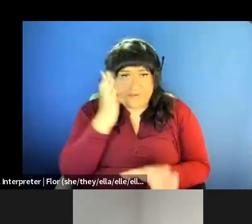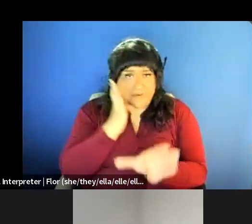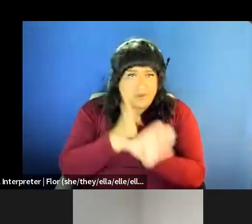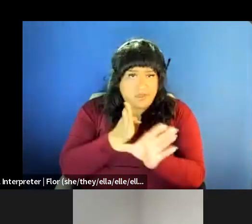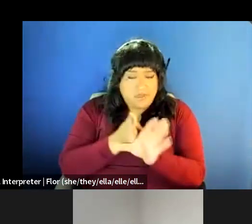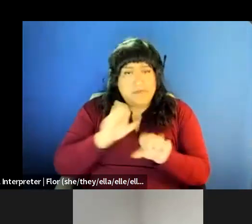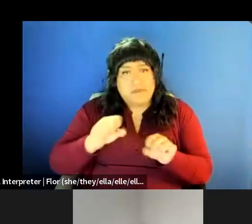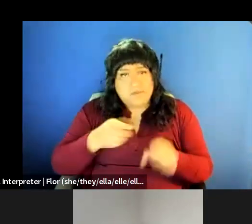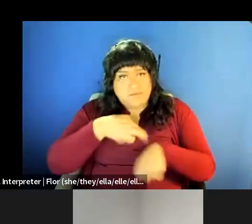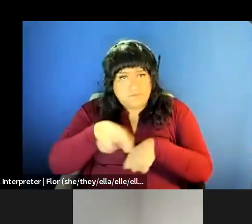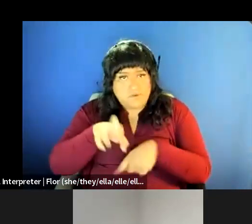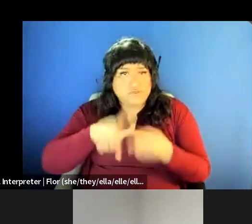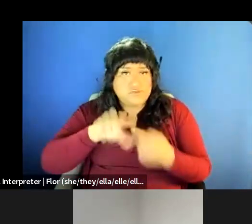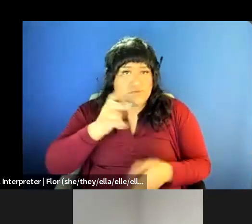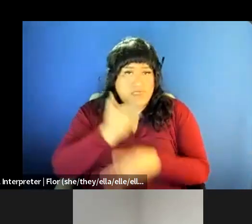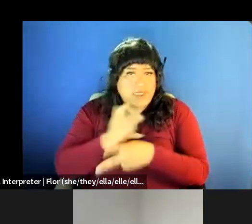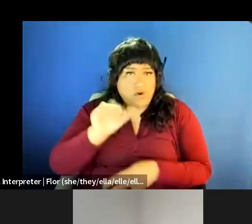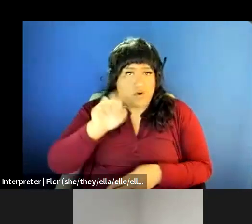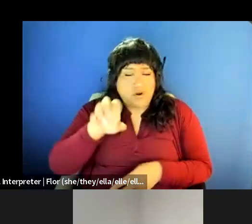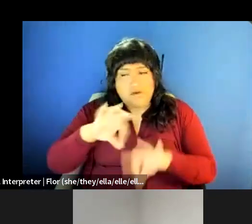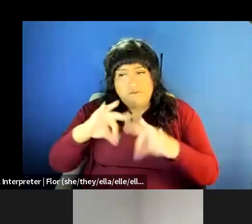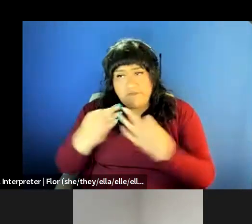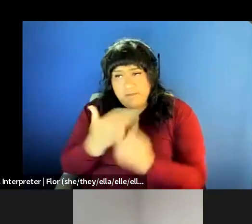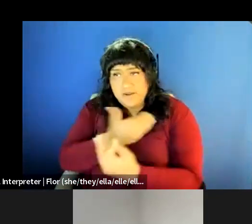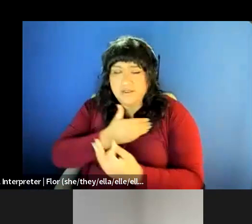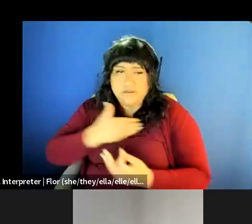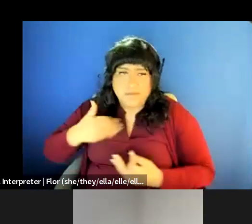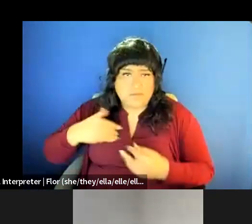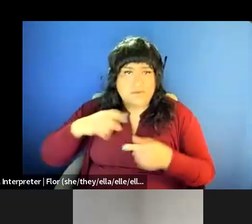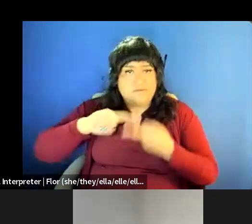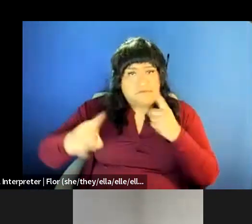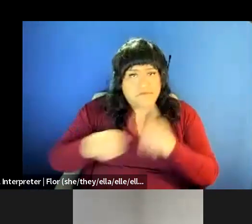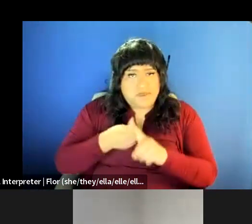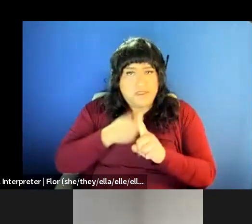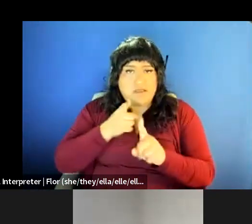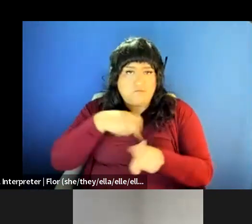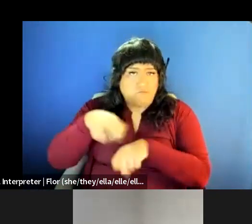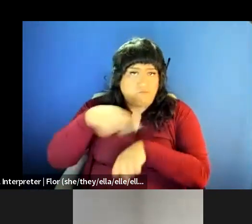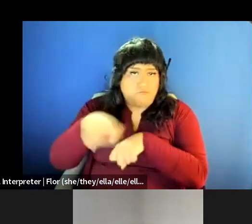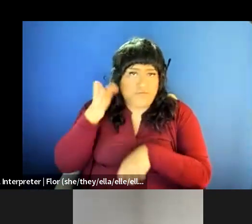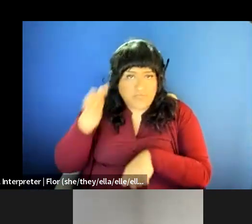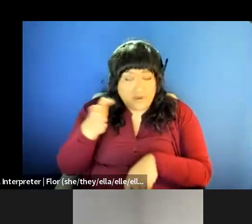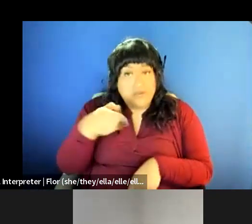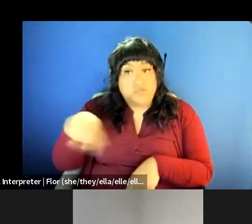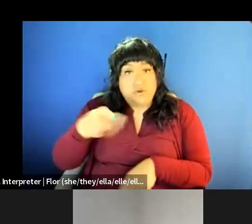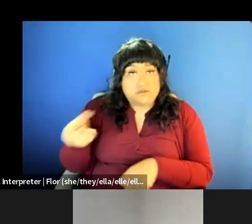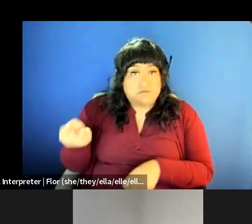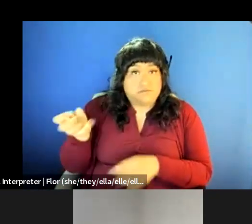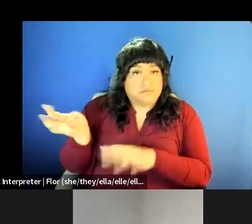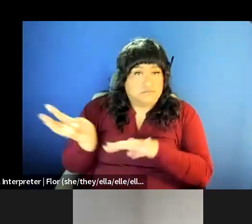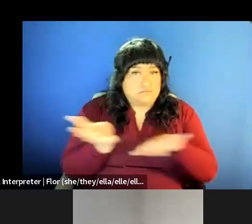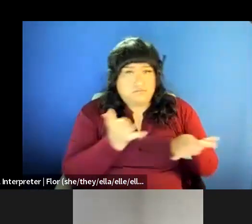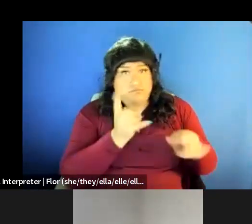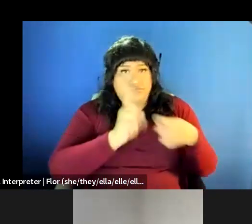by family, friends, first responders, or behavioral health workers. Those referred to care courts are then ushered into a system of